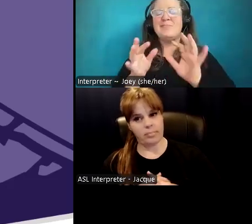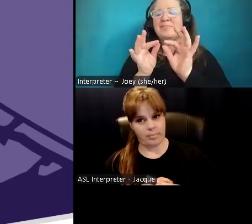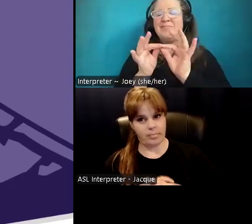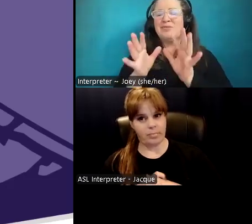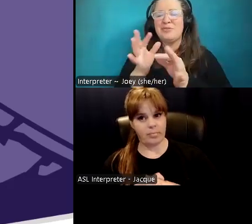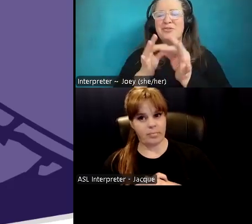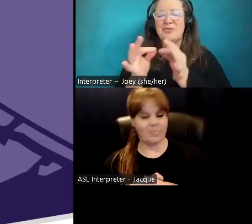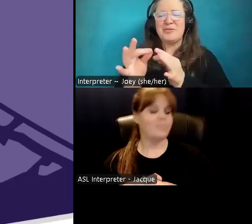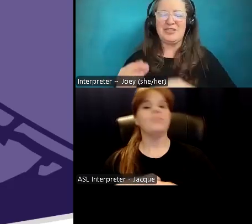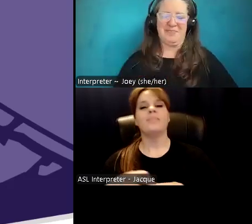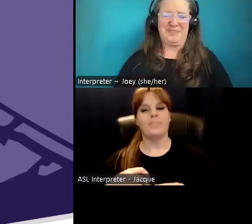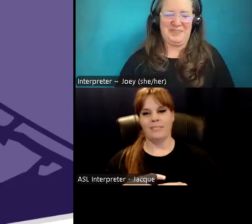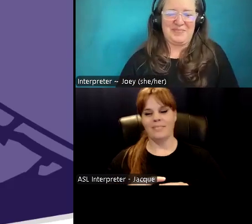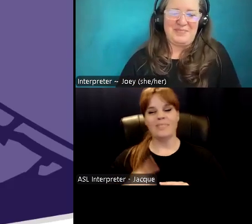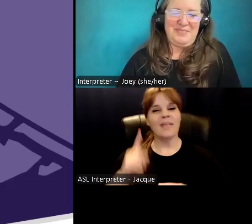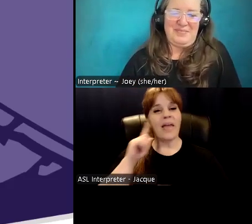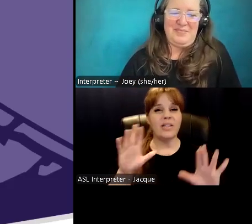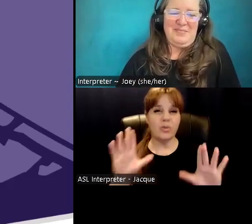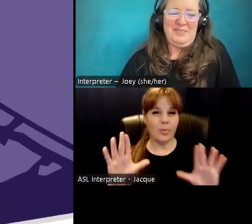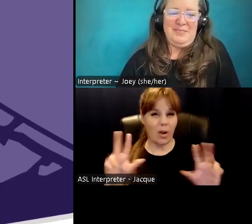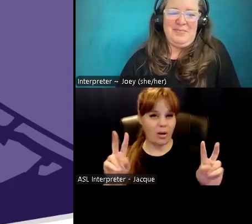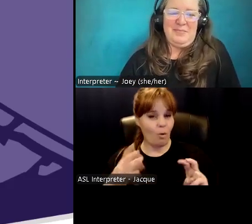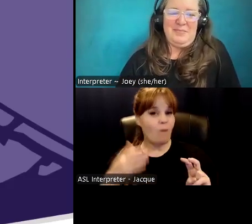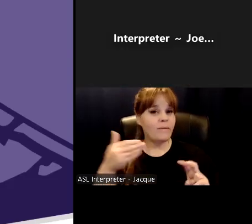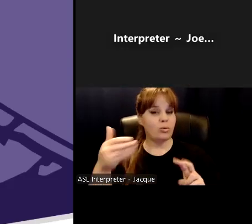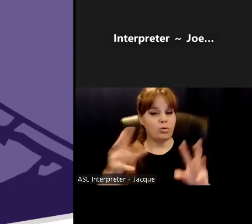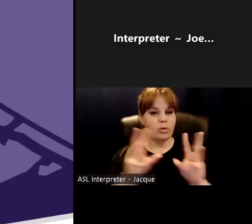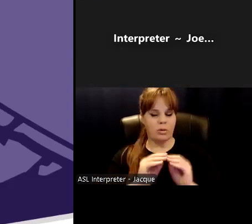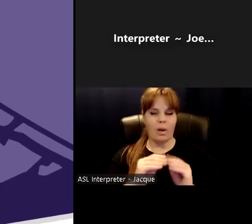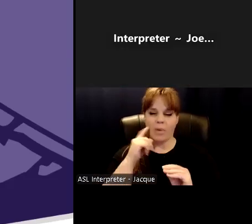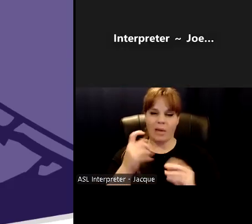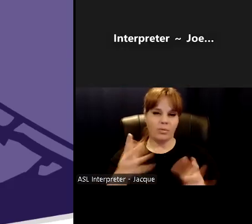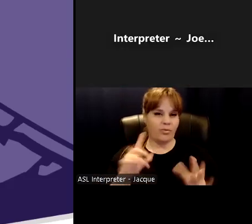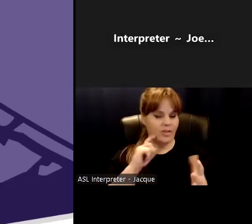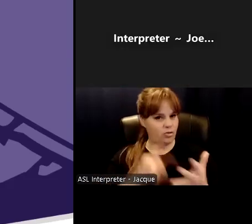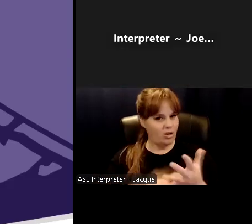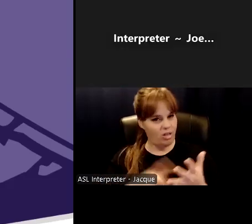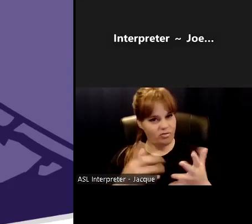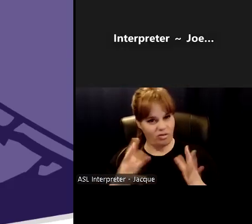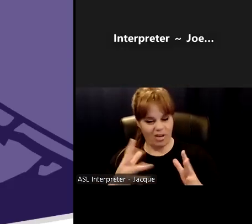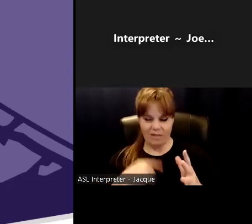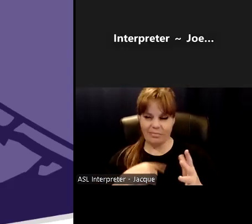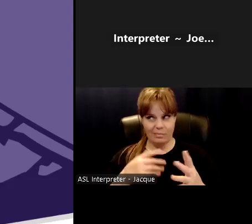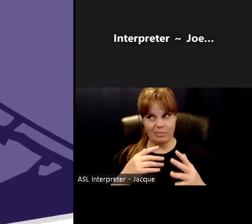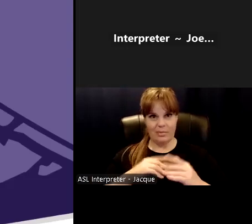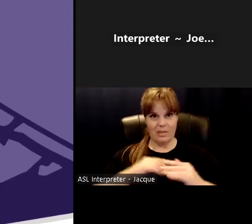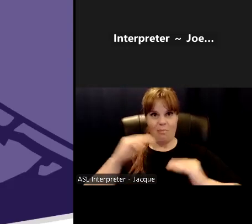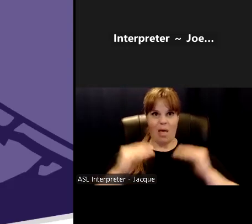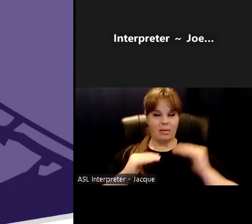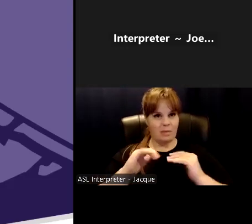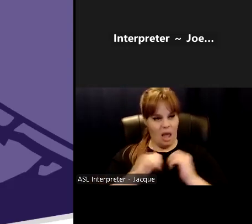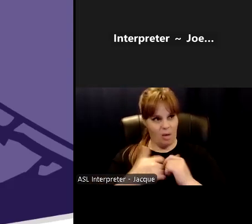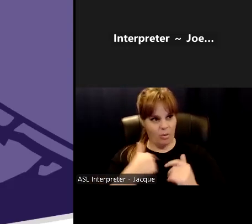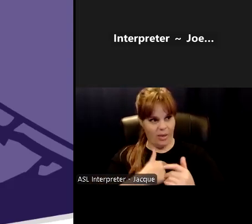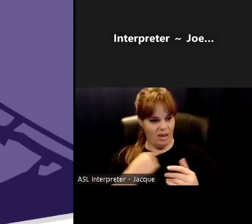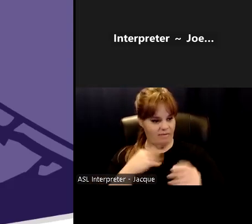future symposium, because as we've acknowledged, it's been a balance. How do we have an event like this while respecting where people